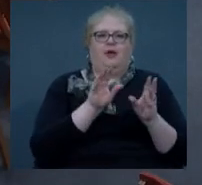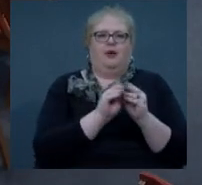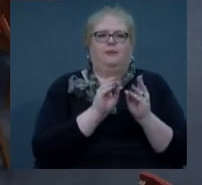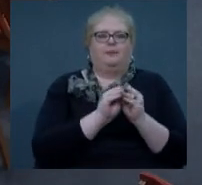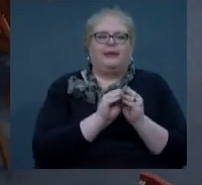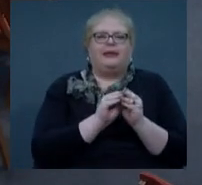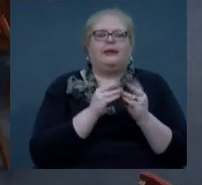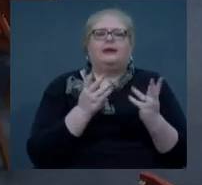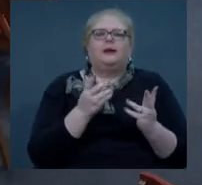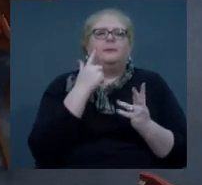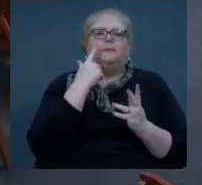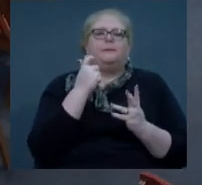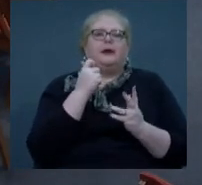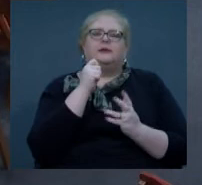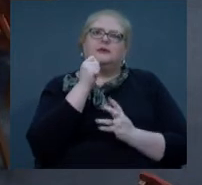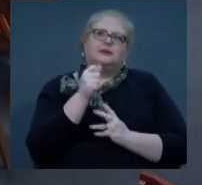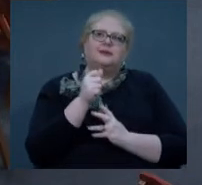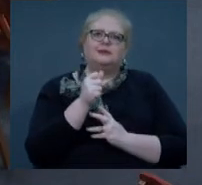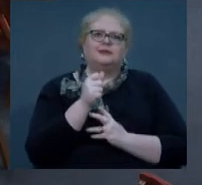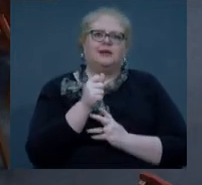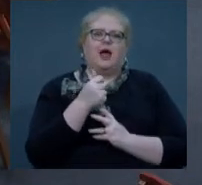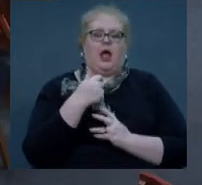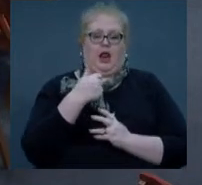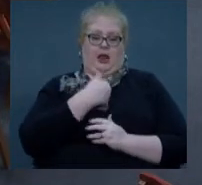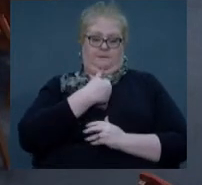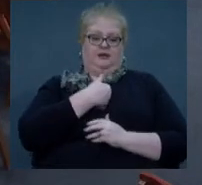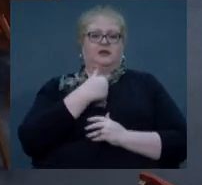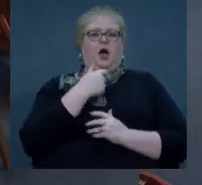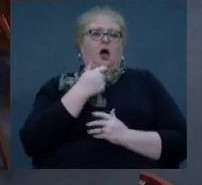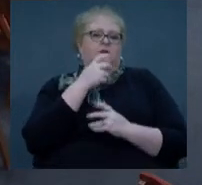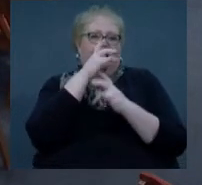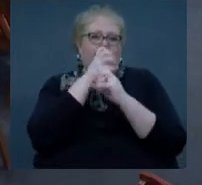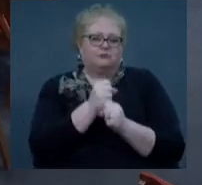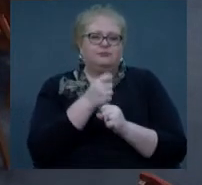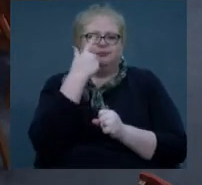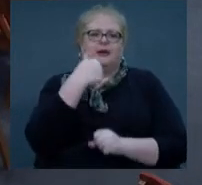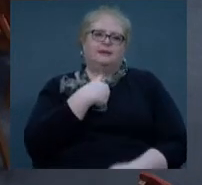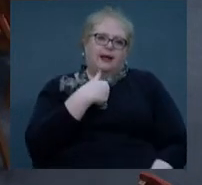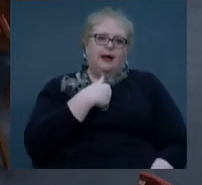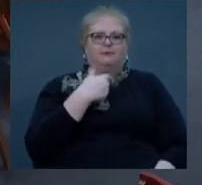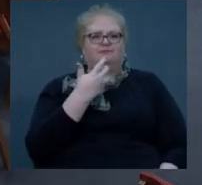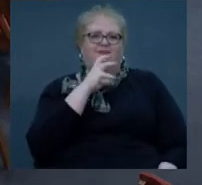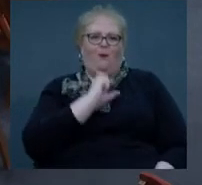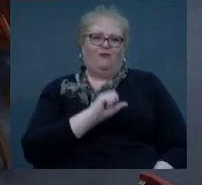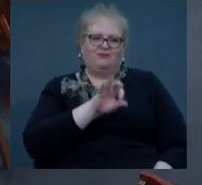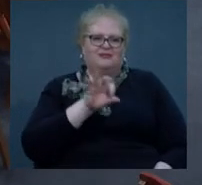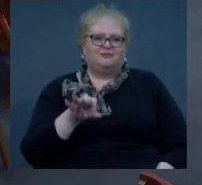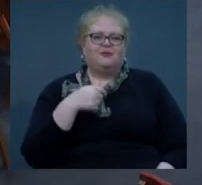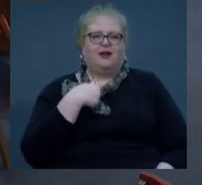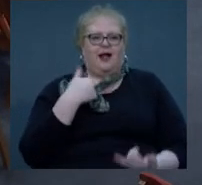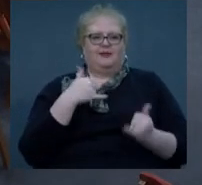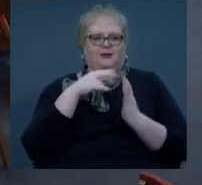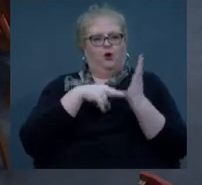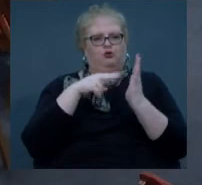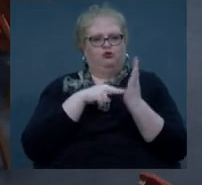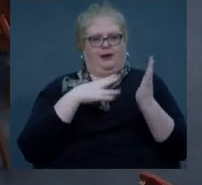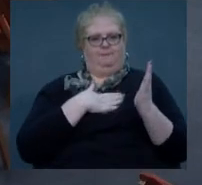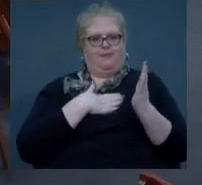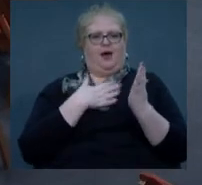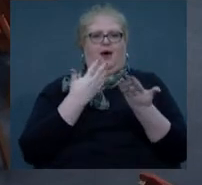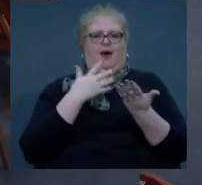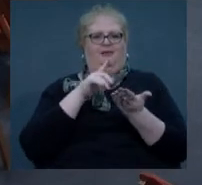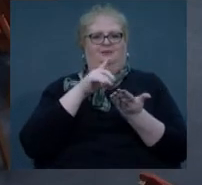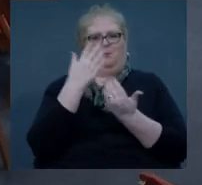something. But I enjoy it, and I'm very tactile, and I'm a dinosaur because I still read my, morning newspaper as a hard